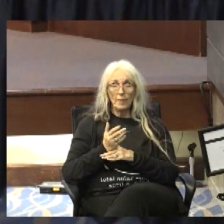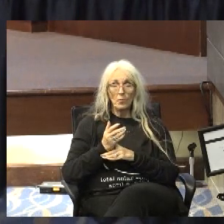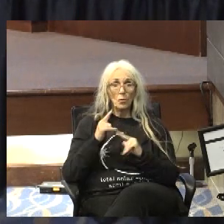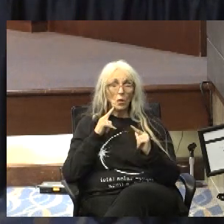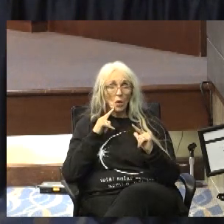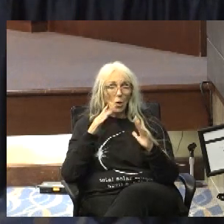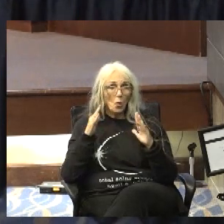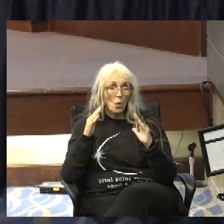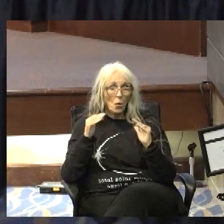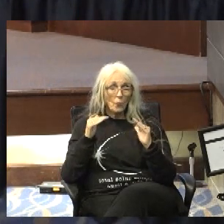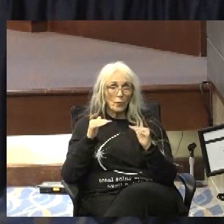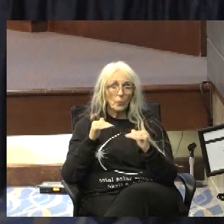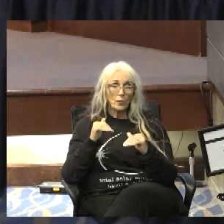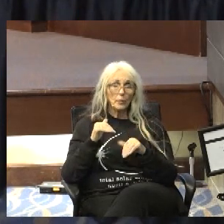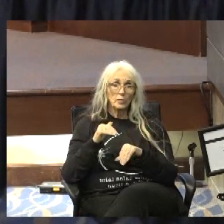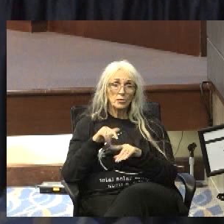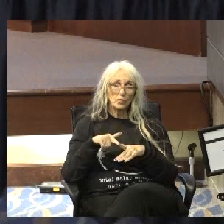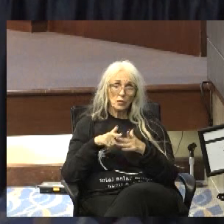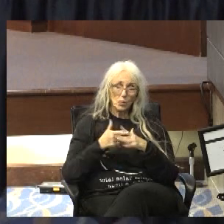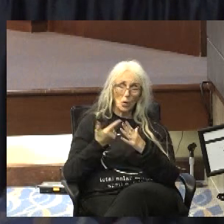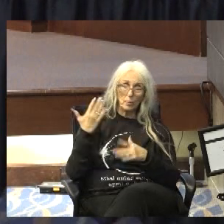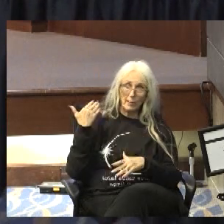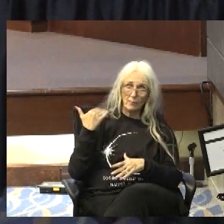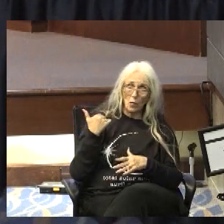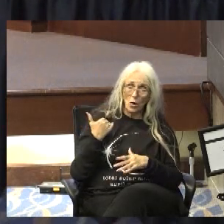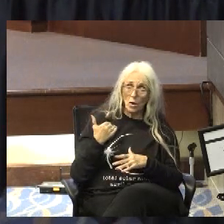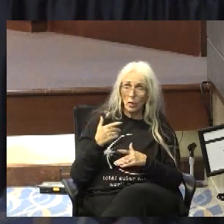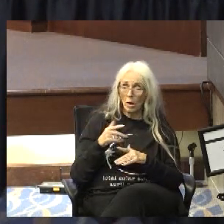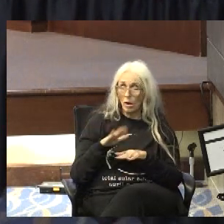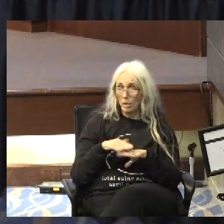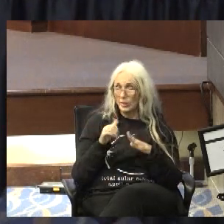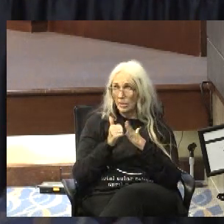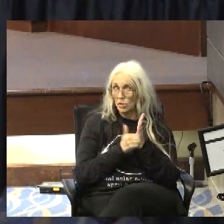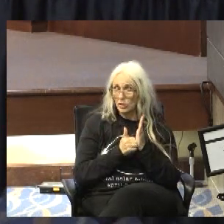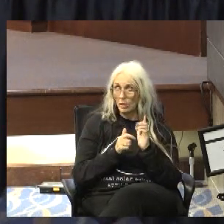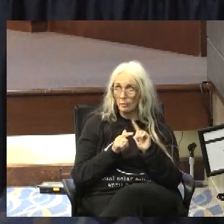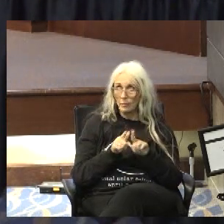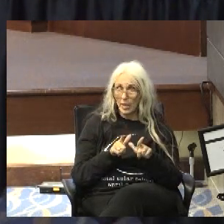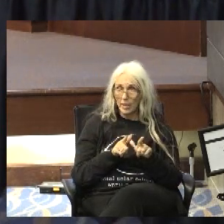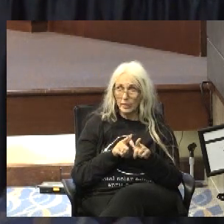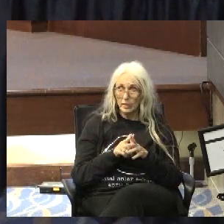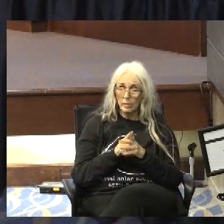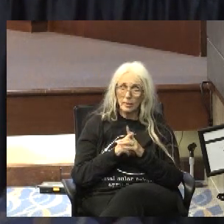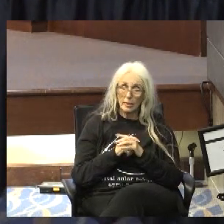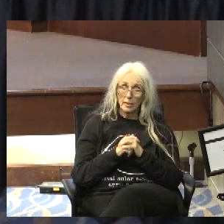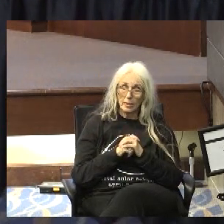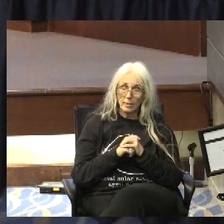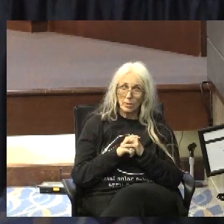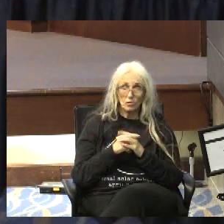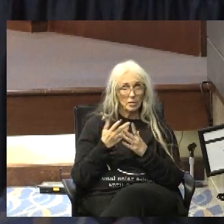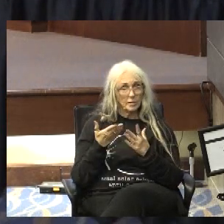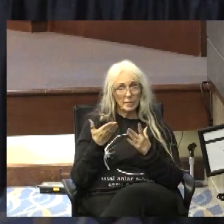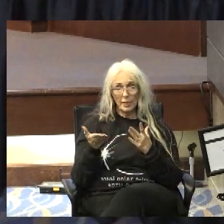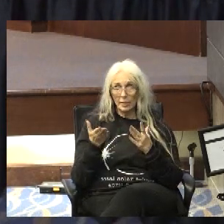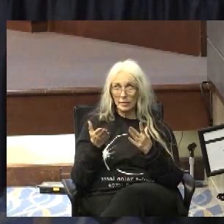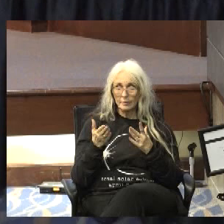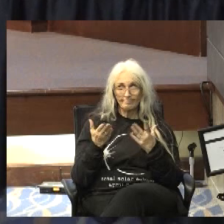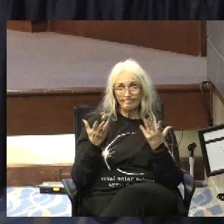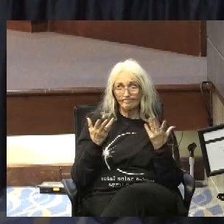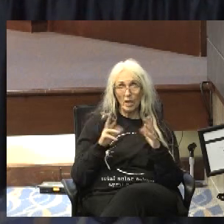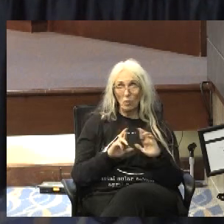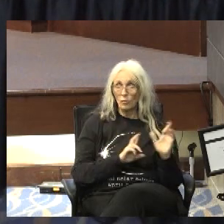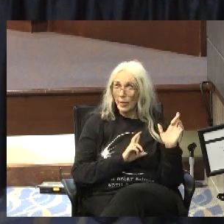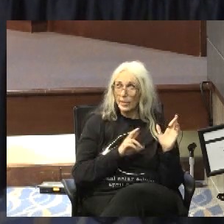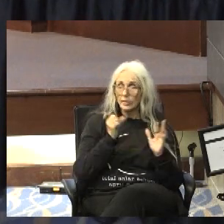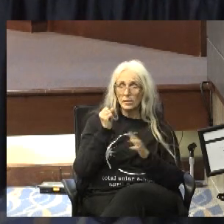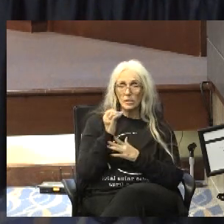hopeful that we would be on an earlier TERS agenda, and there were just some delays that were unforeseen. And